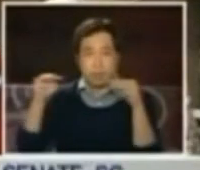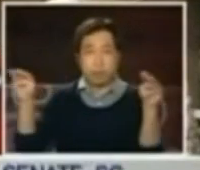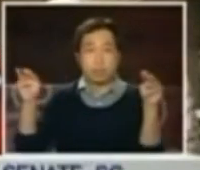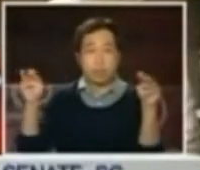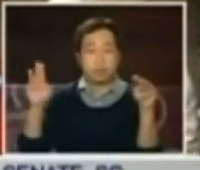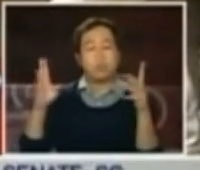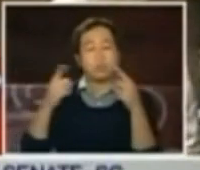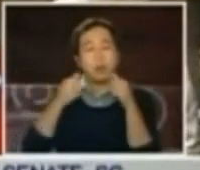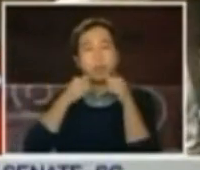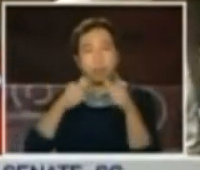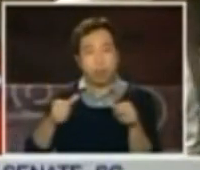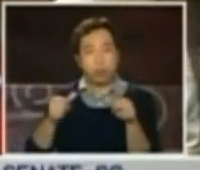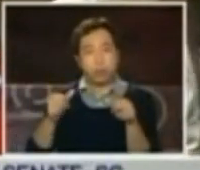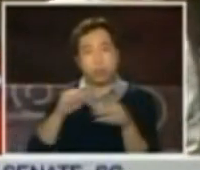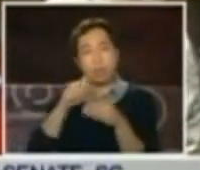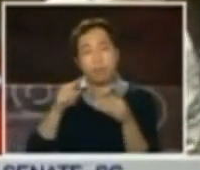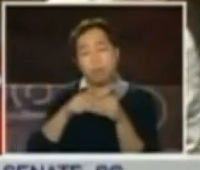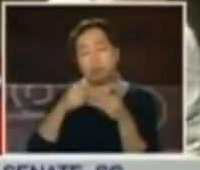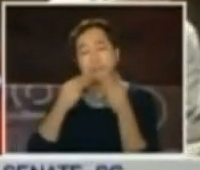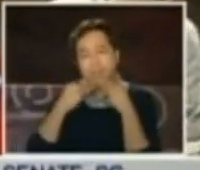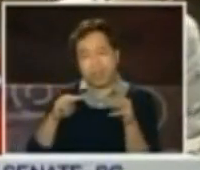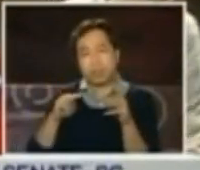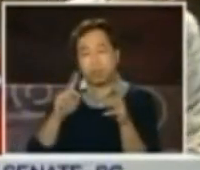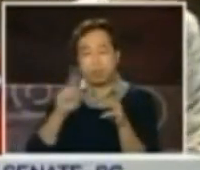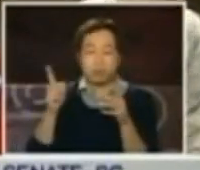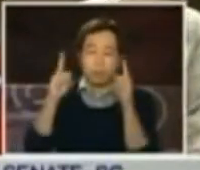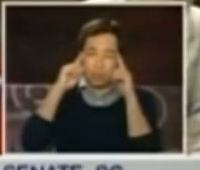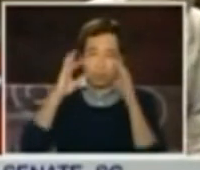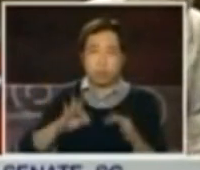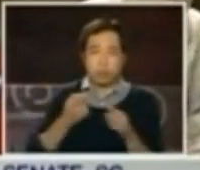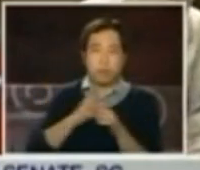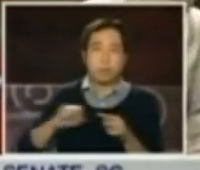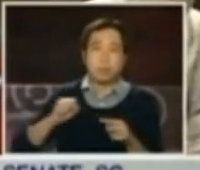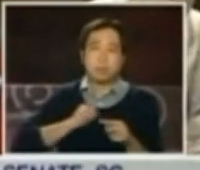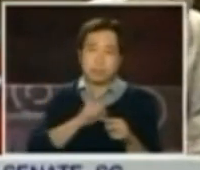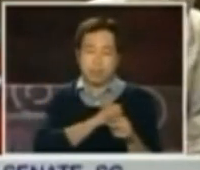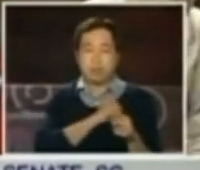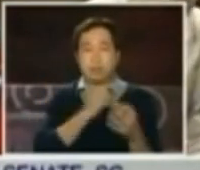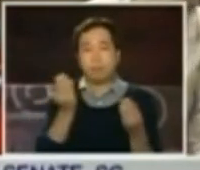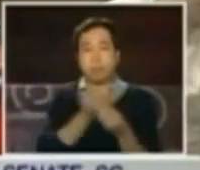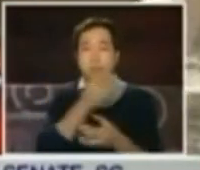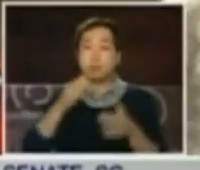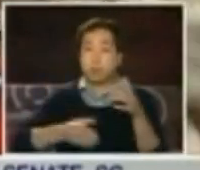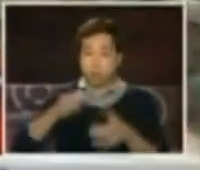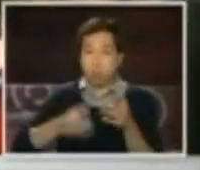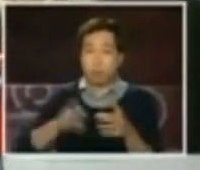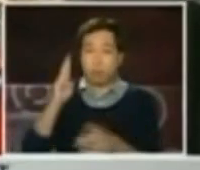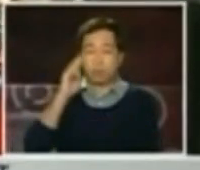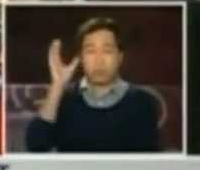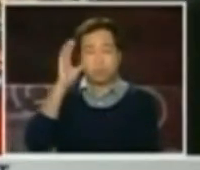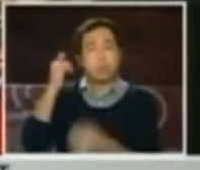release its statement on the conviction handed down by the Senate Impeachment Tribunal and Chief Justice Corona.